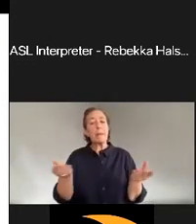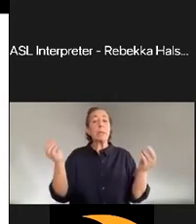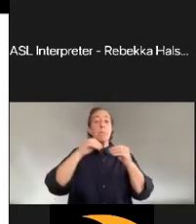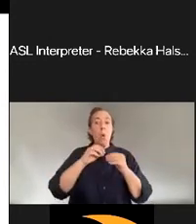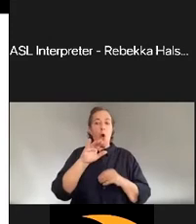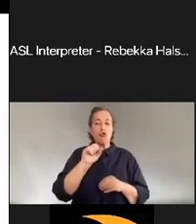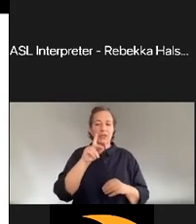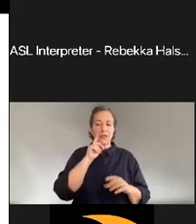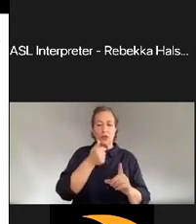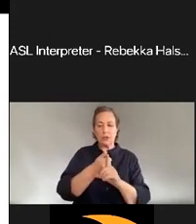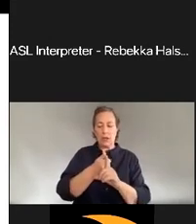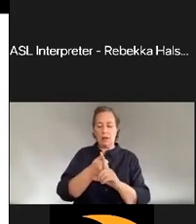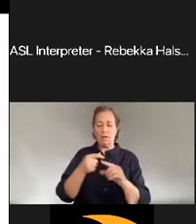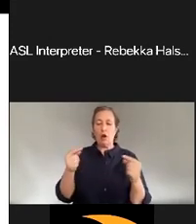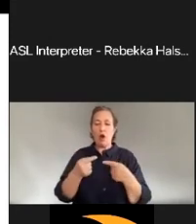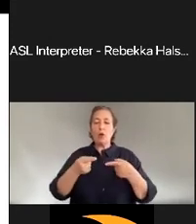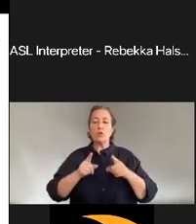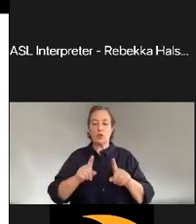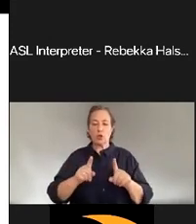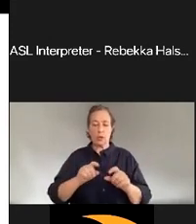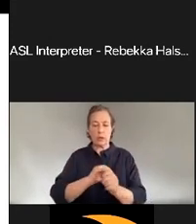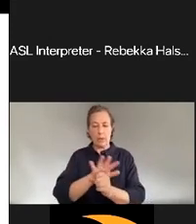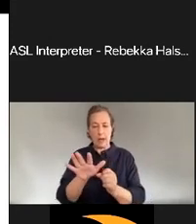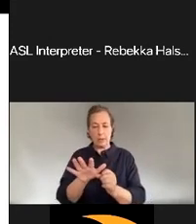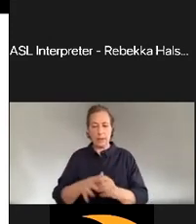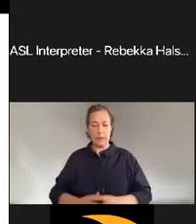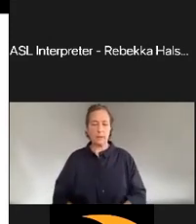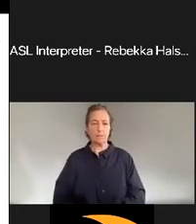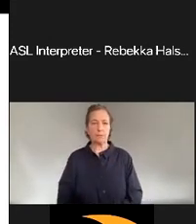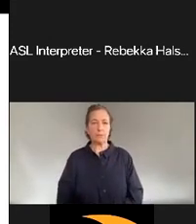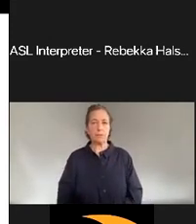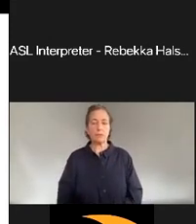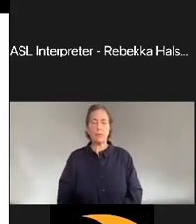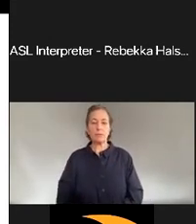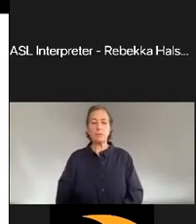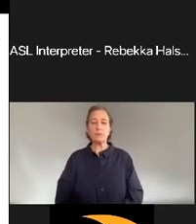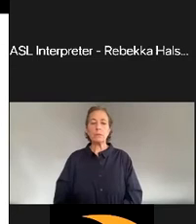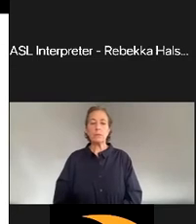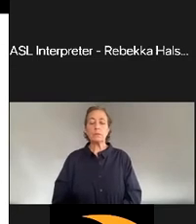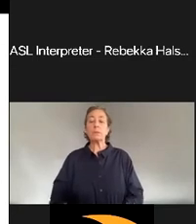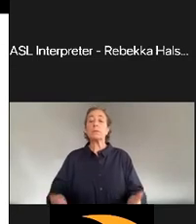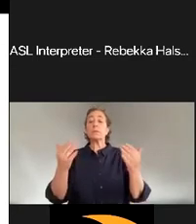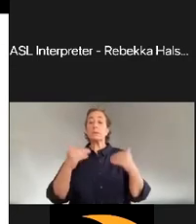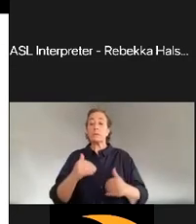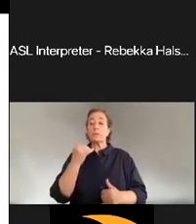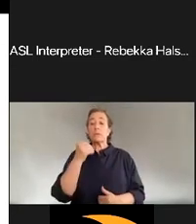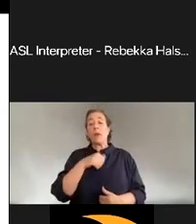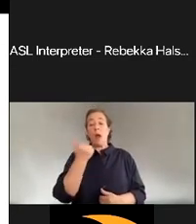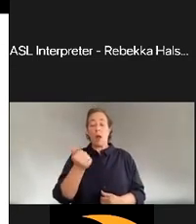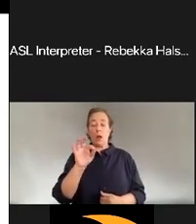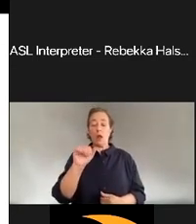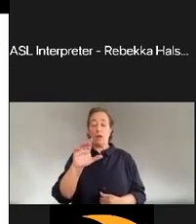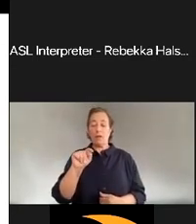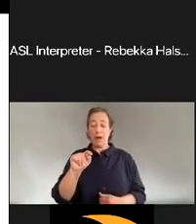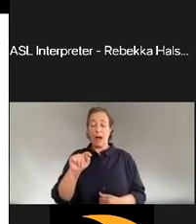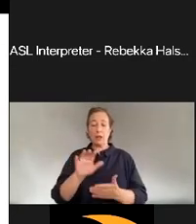the era of COVID-19. And finally, a fact sheet that the OCR issued with